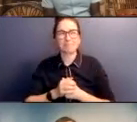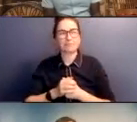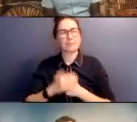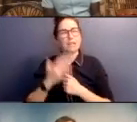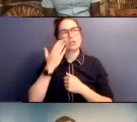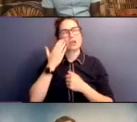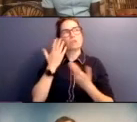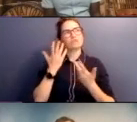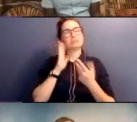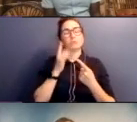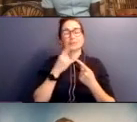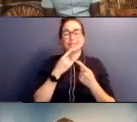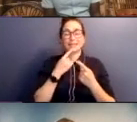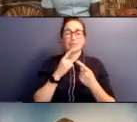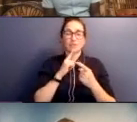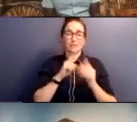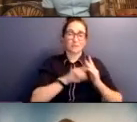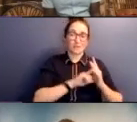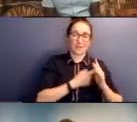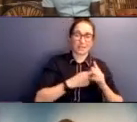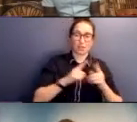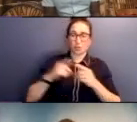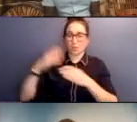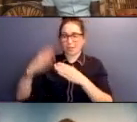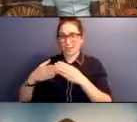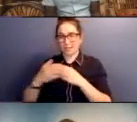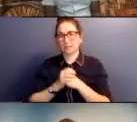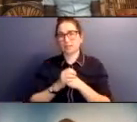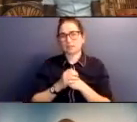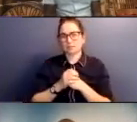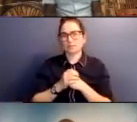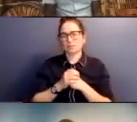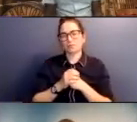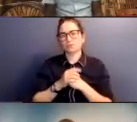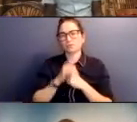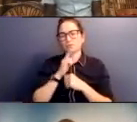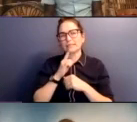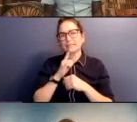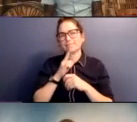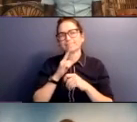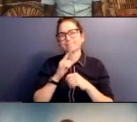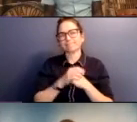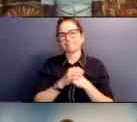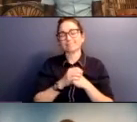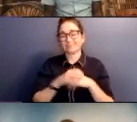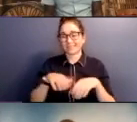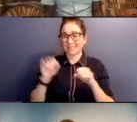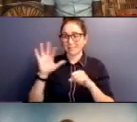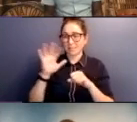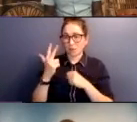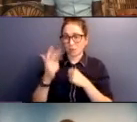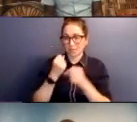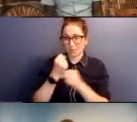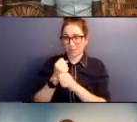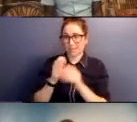I would say from the beginning to the end, it takes a child 3 years to develop